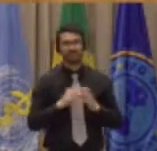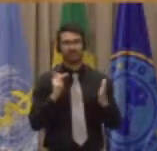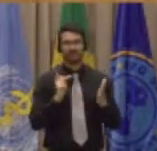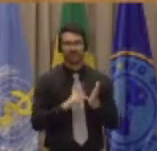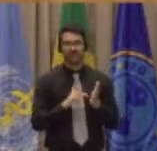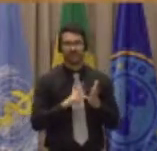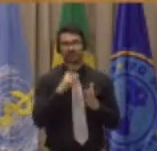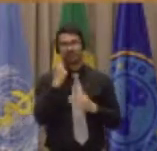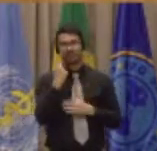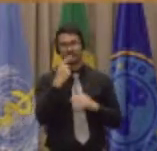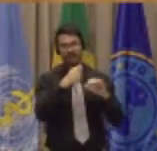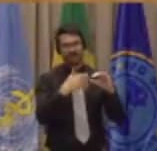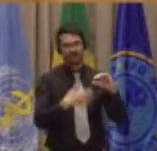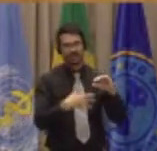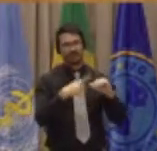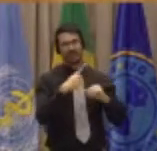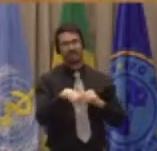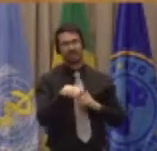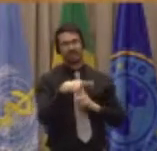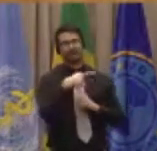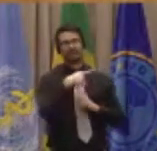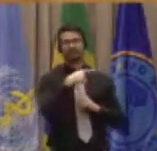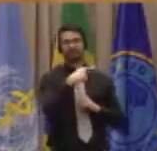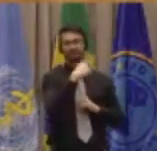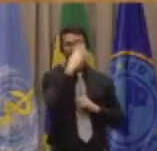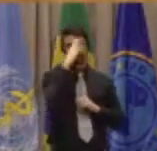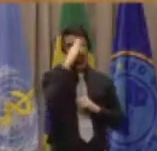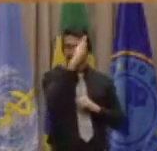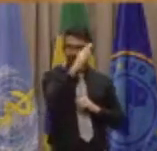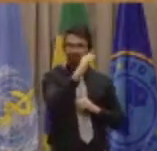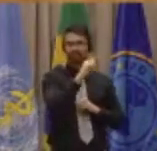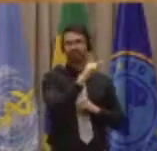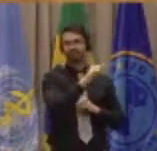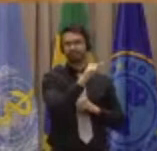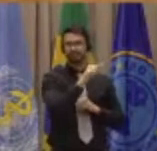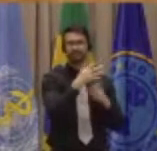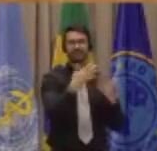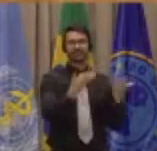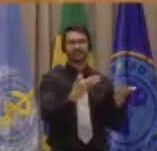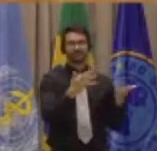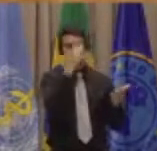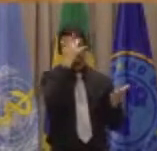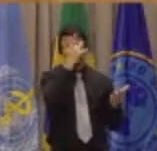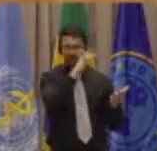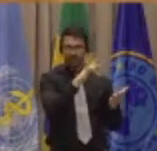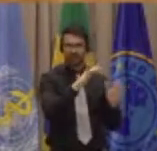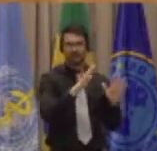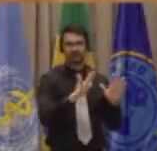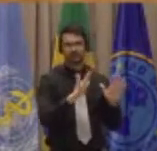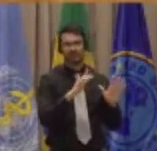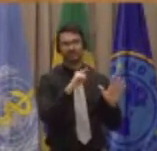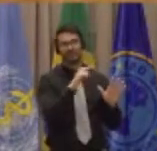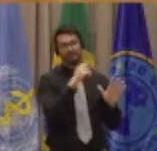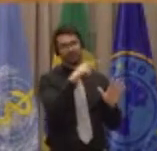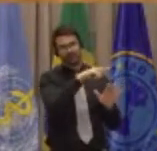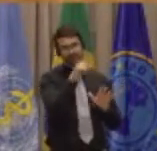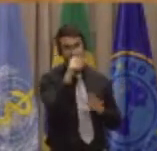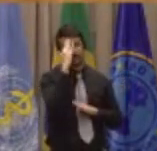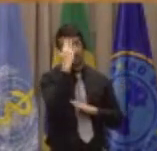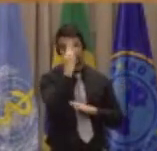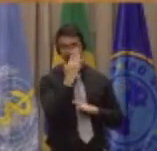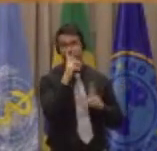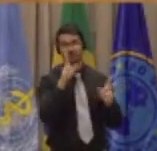is one of the pillars of the system, which in your case, I don't know